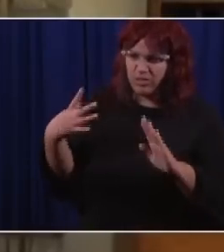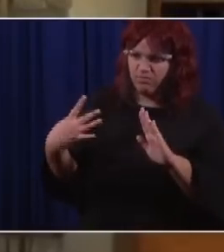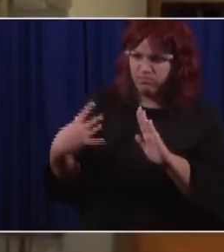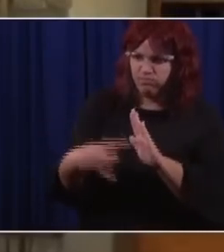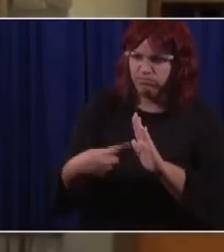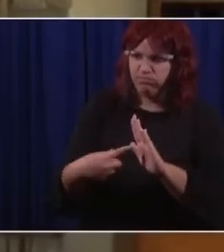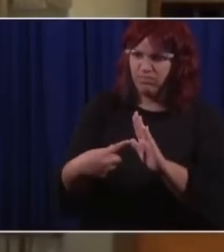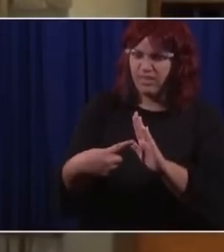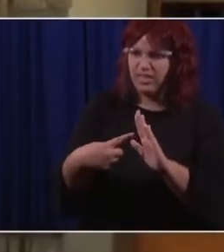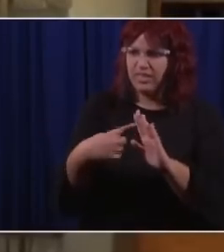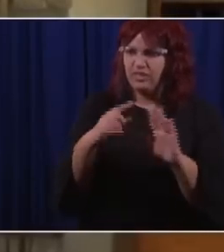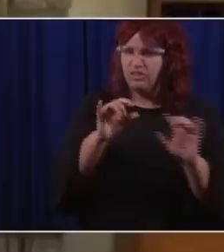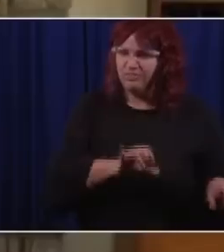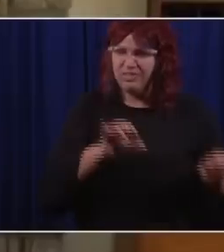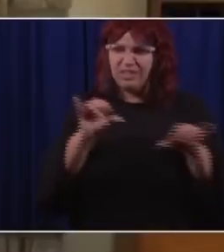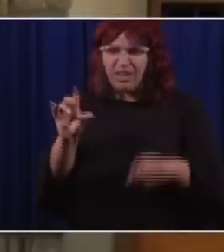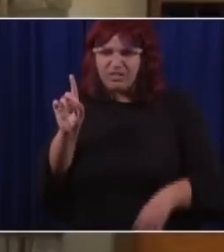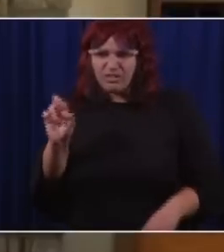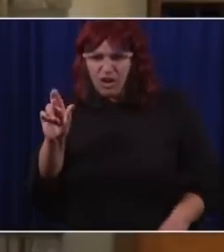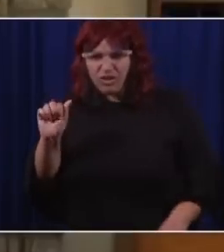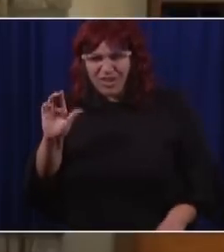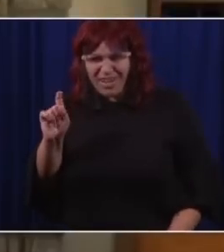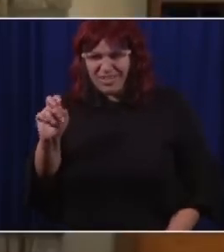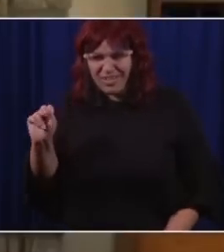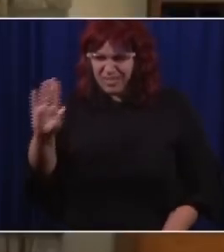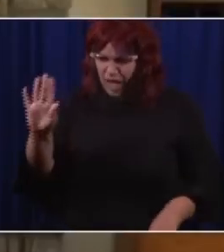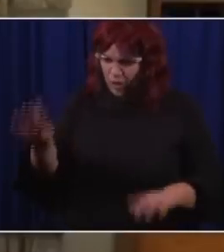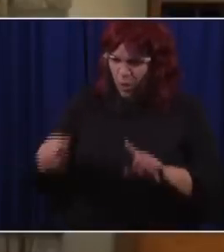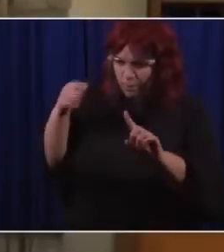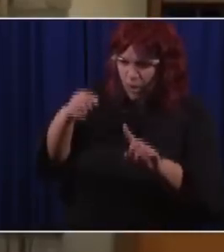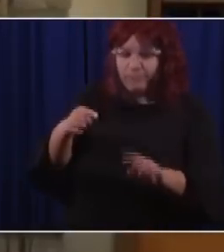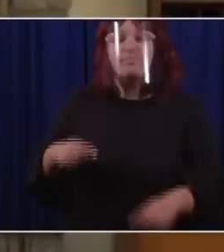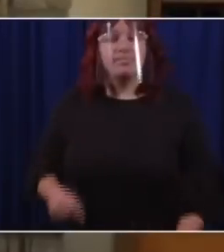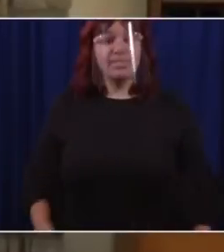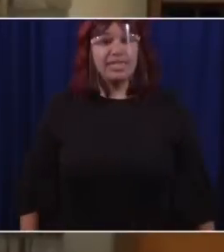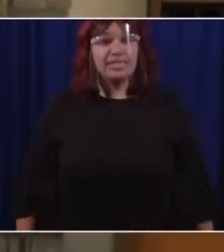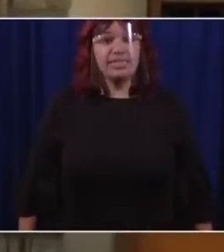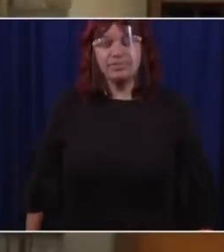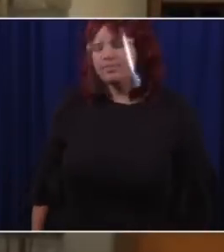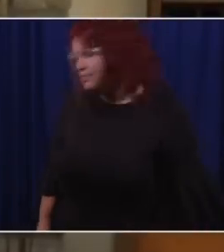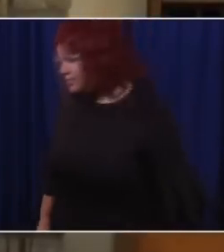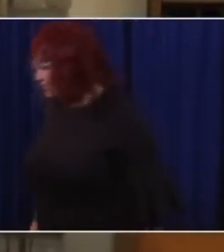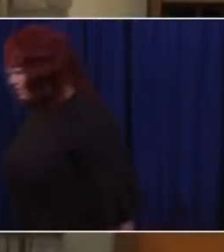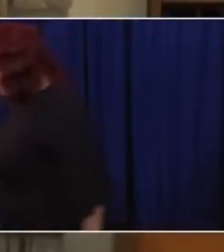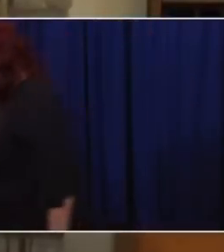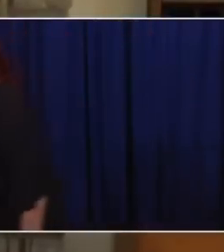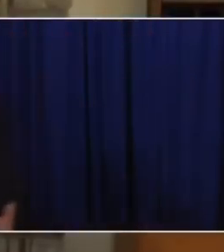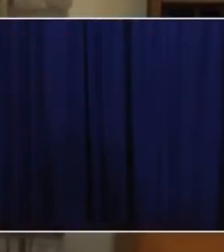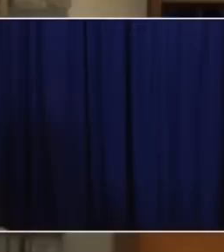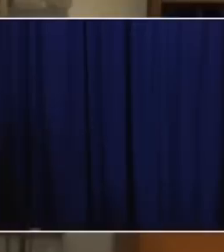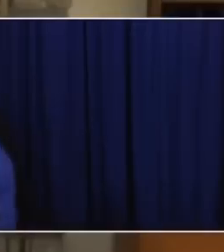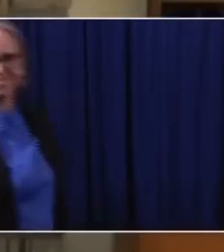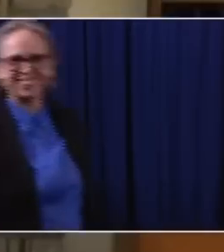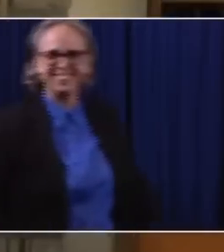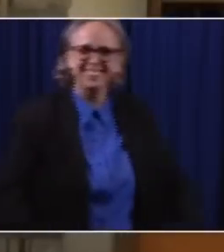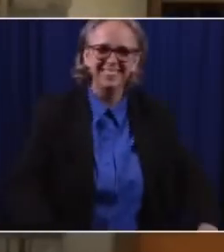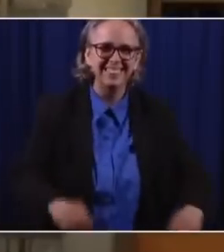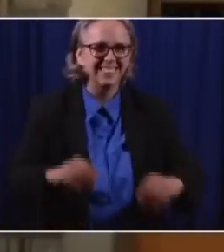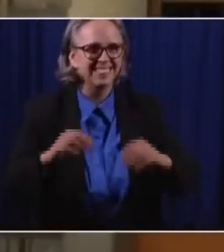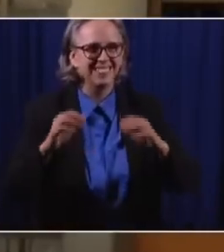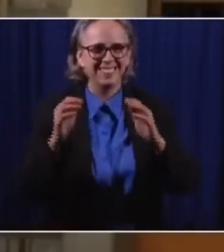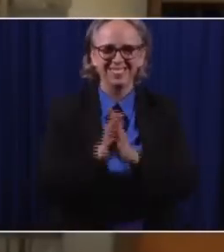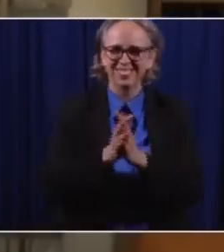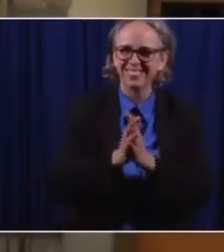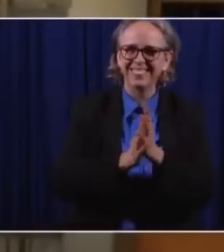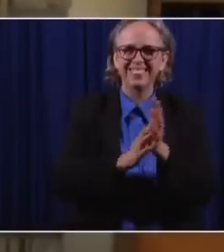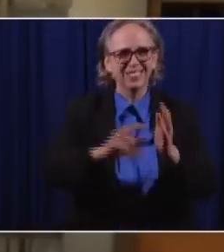Acton received. And was that the question? Yes, thank you. Sure. She will